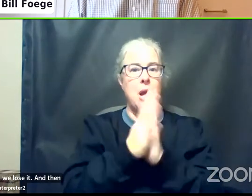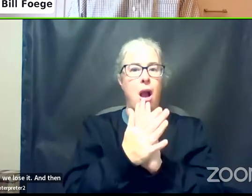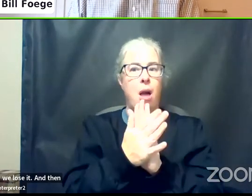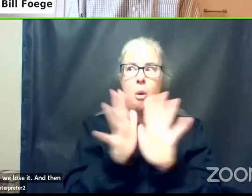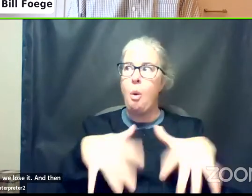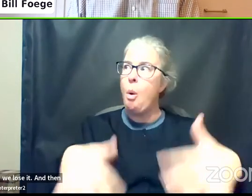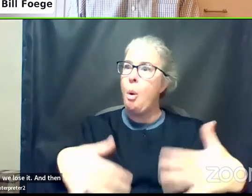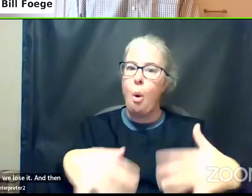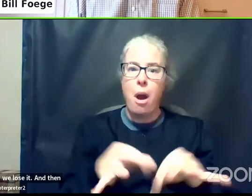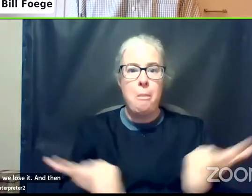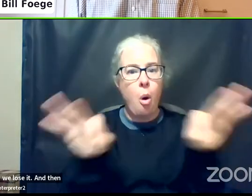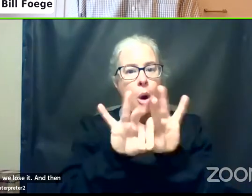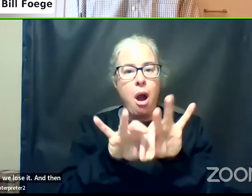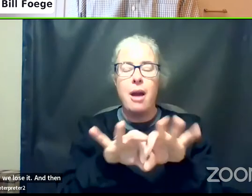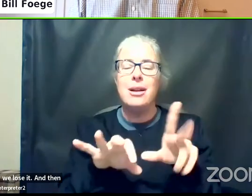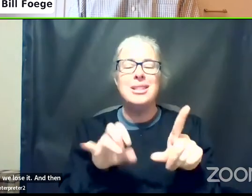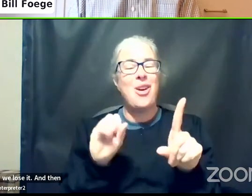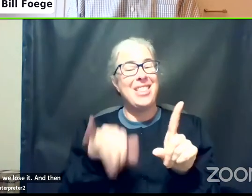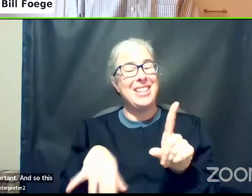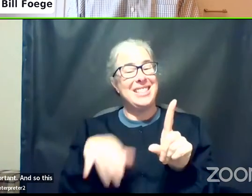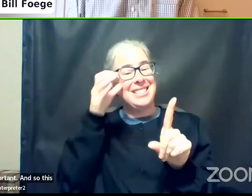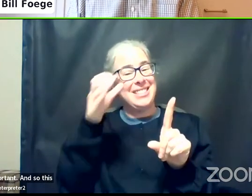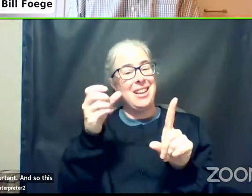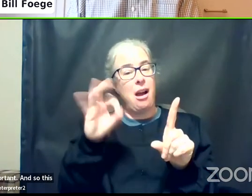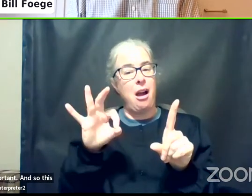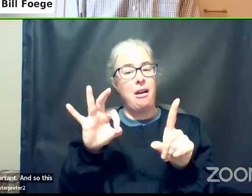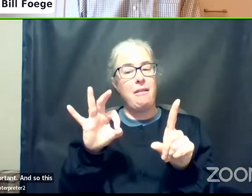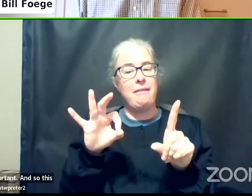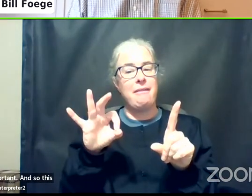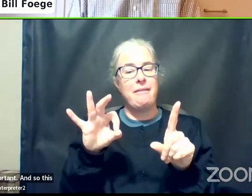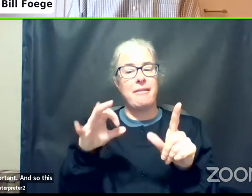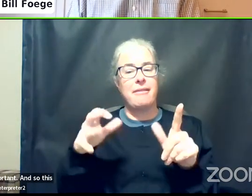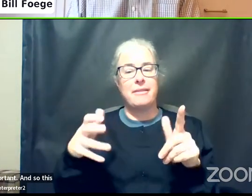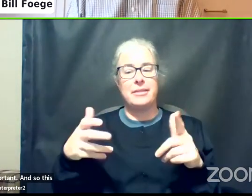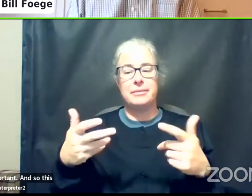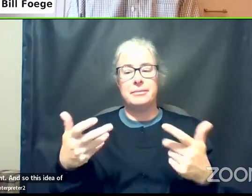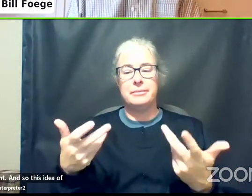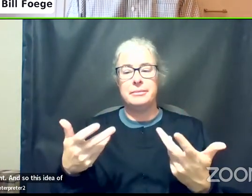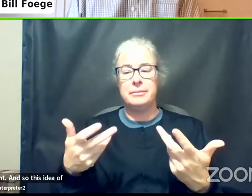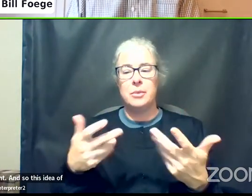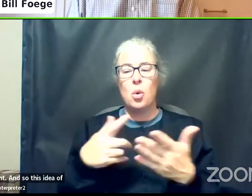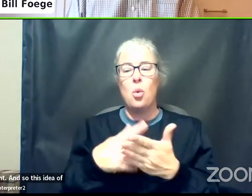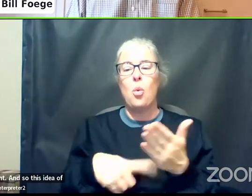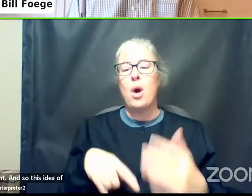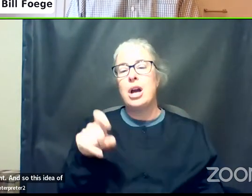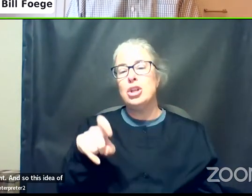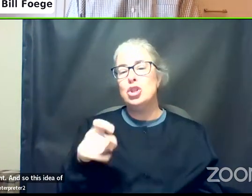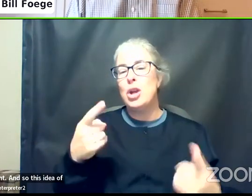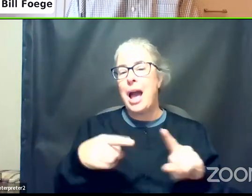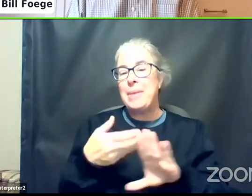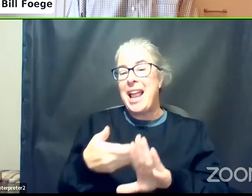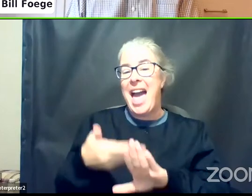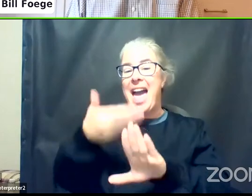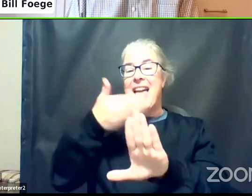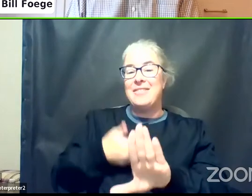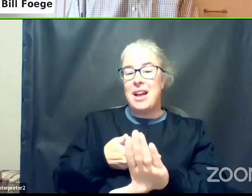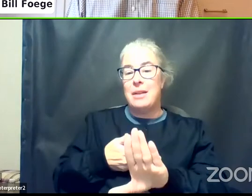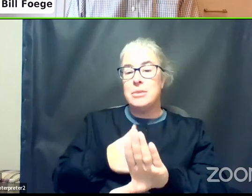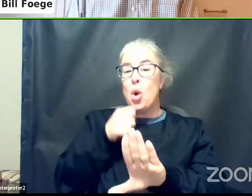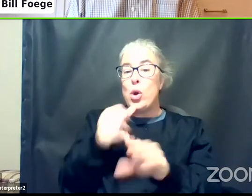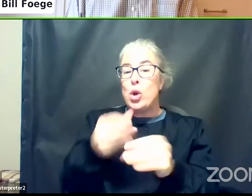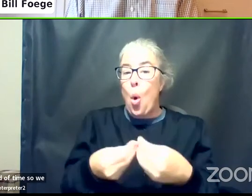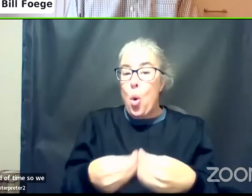so important and so this idea of conveying what should happen ahead of time so we don't lose